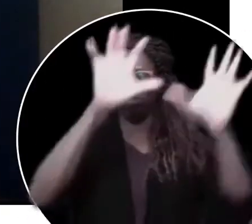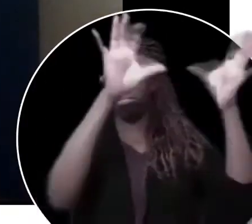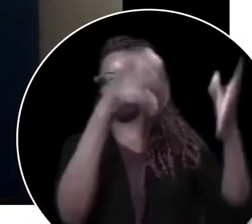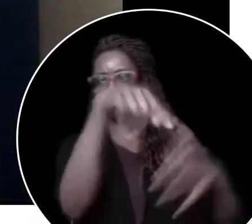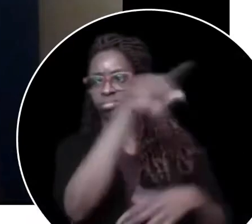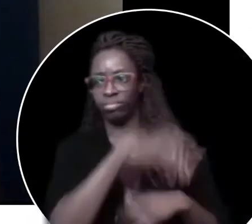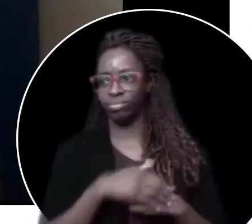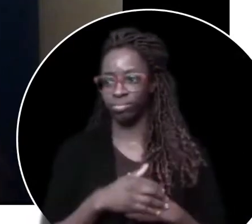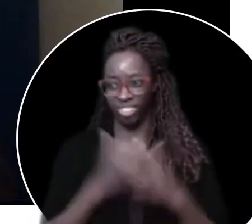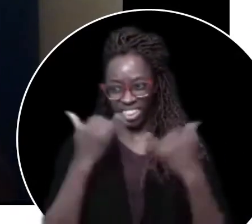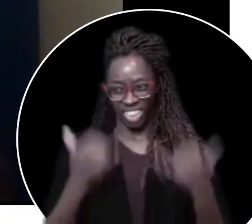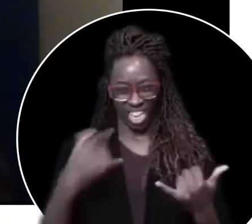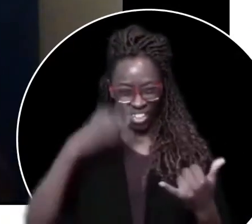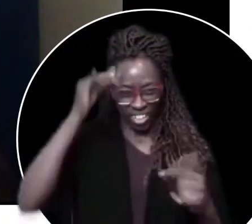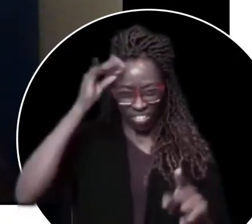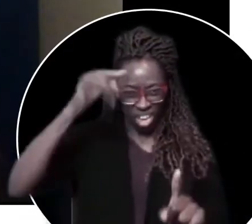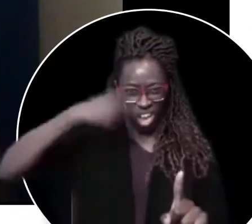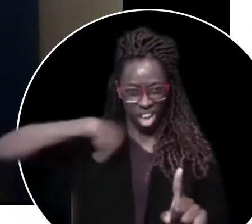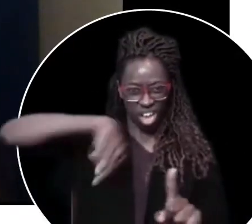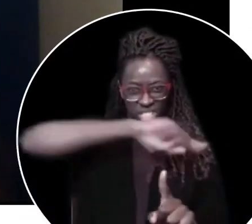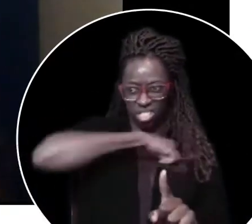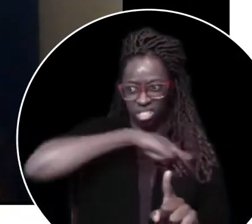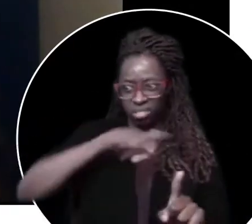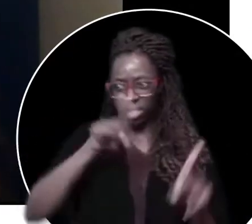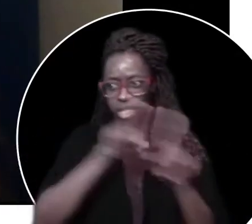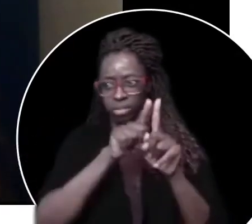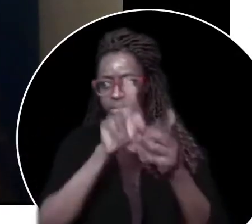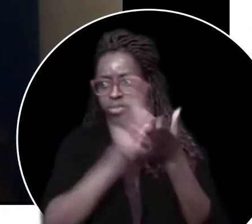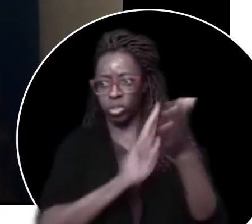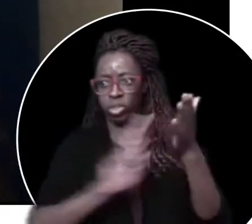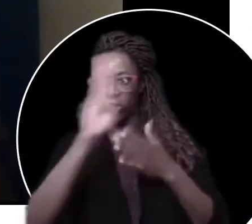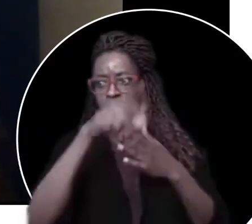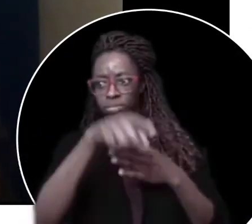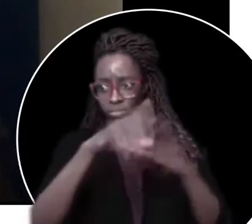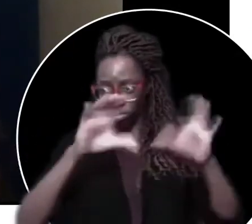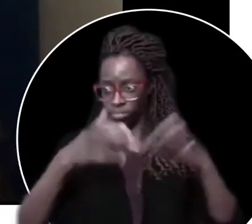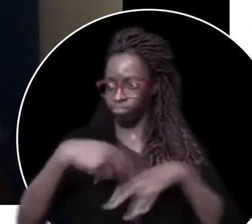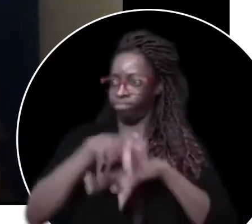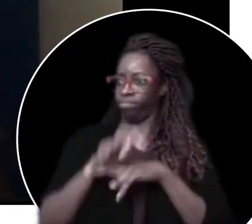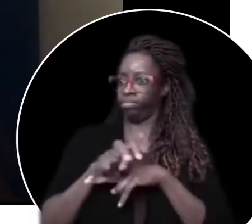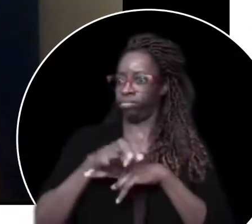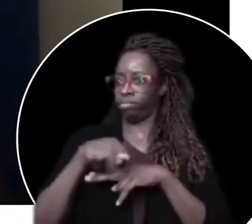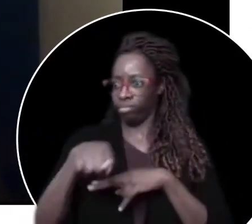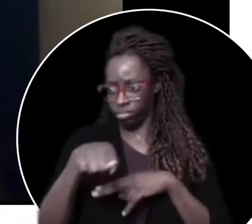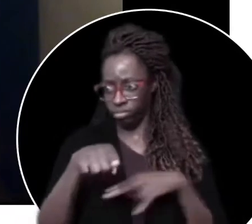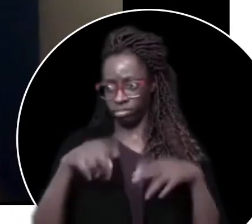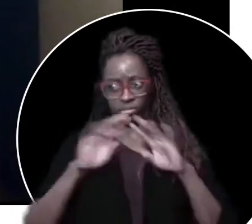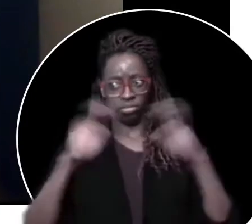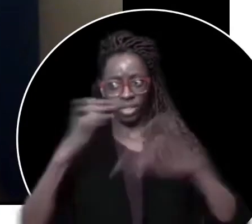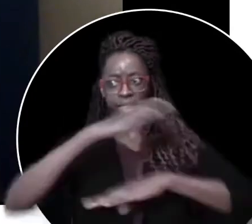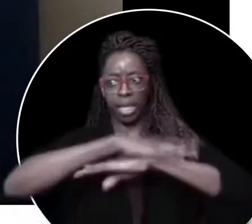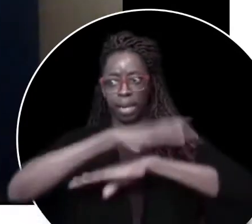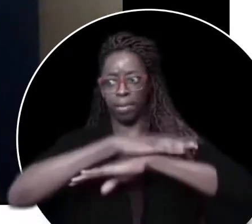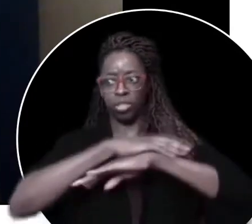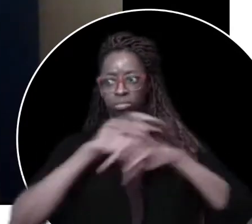that education can be a critical tool for abolition. However, the education that we receive,